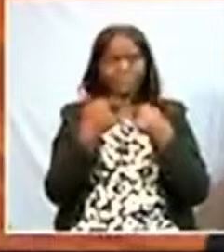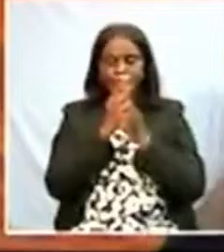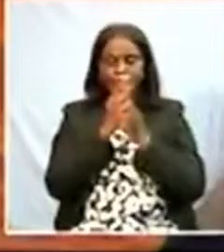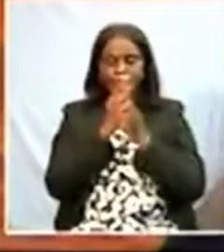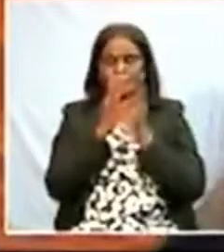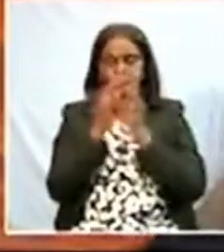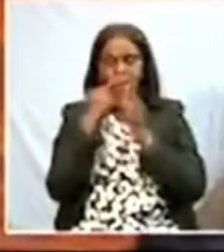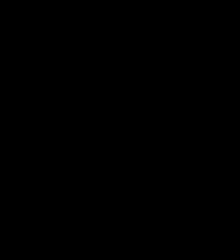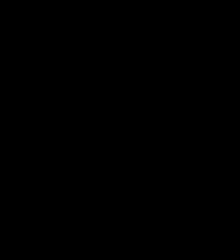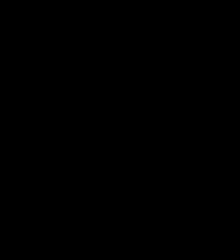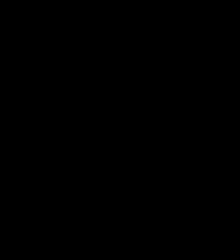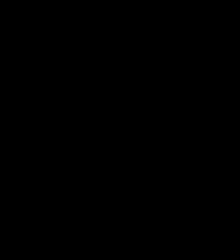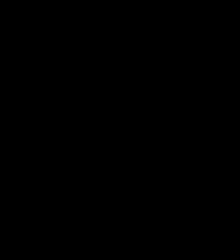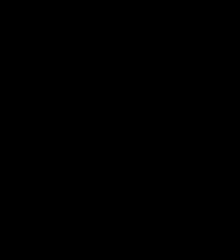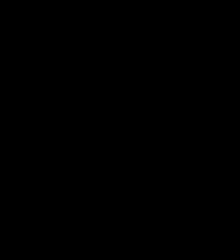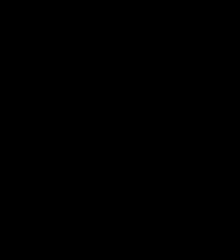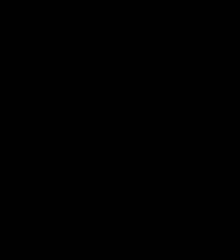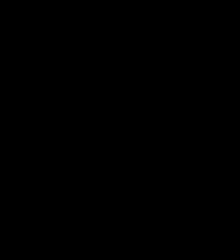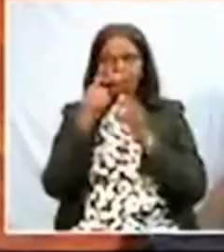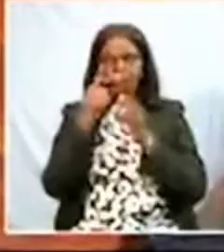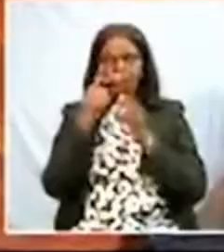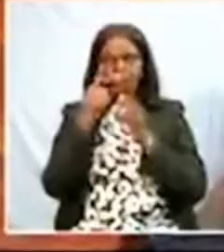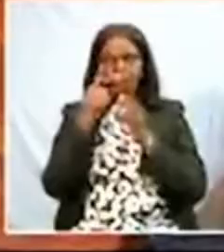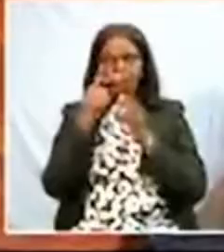contractors who can perform.